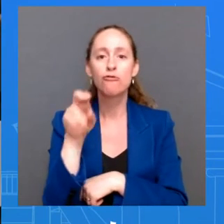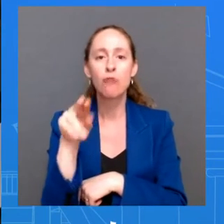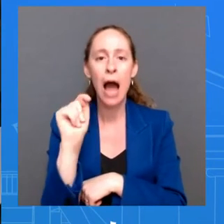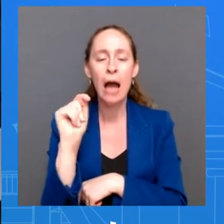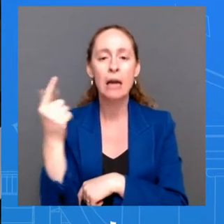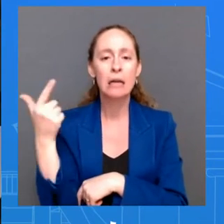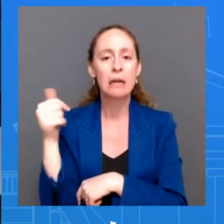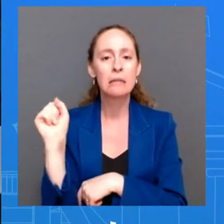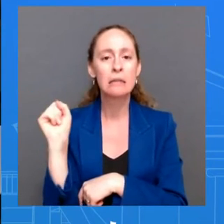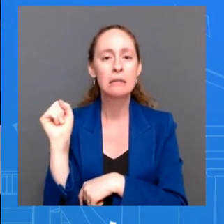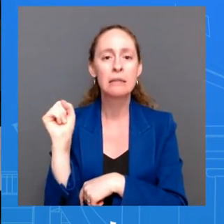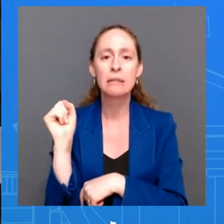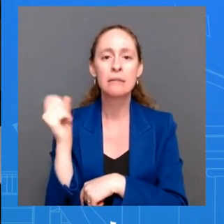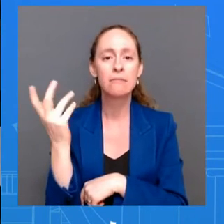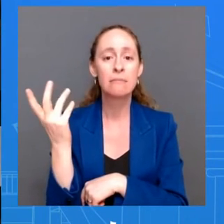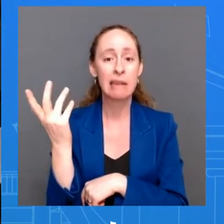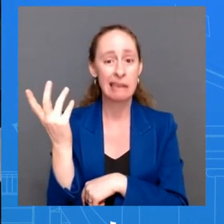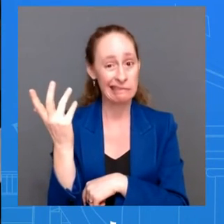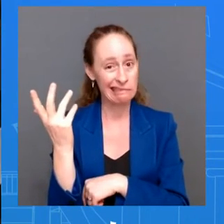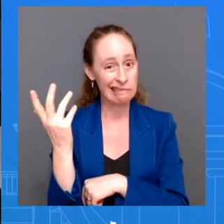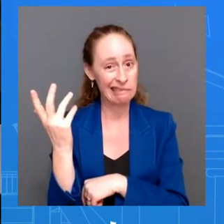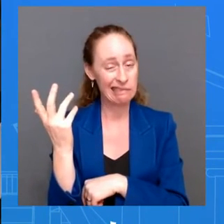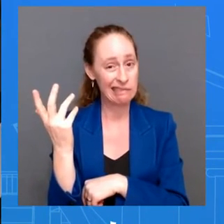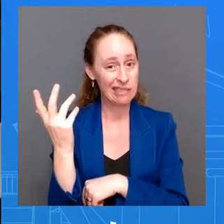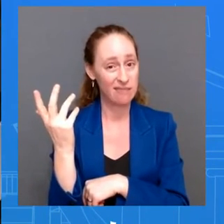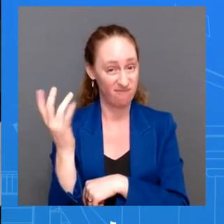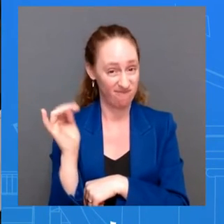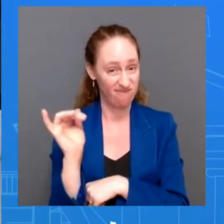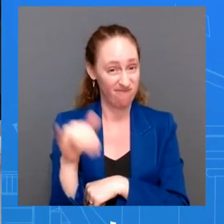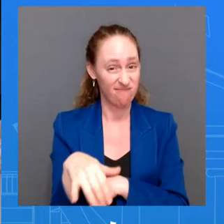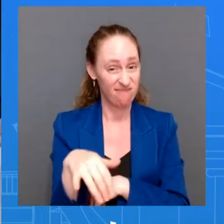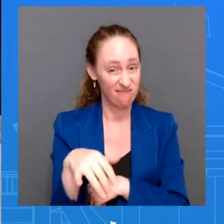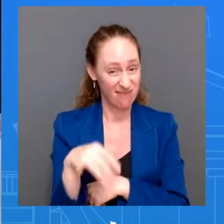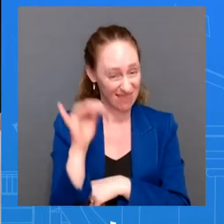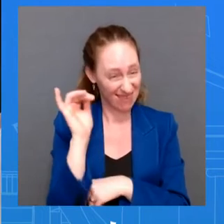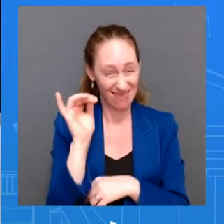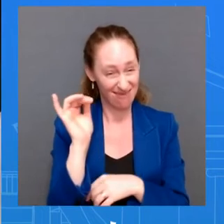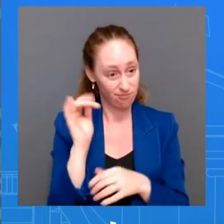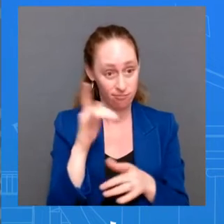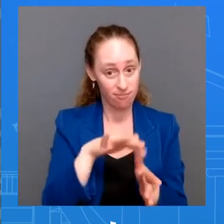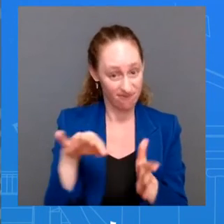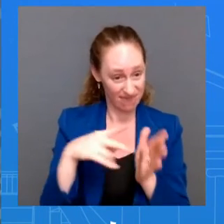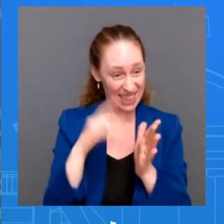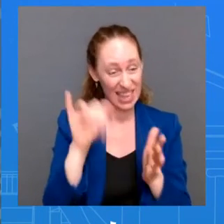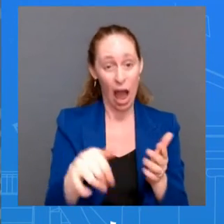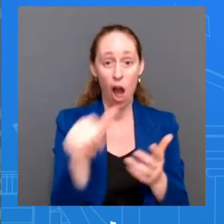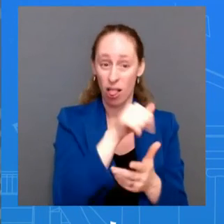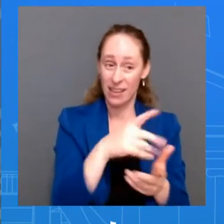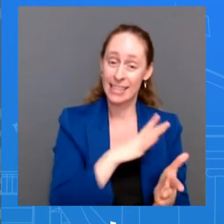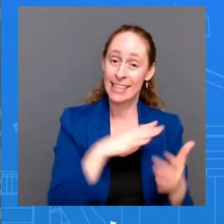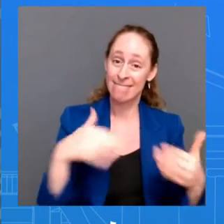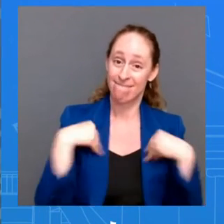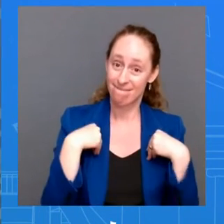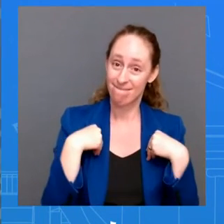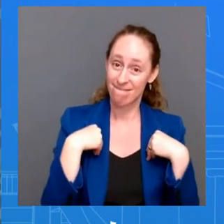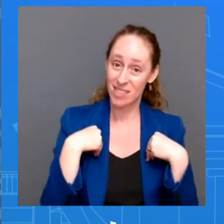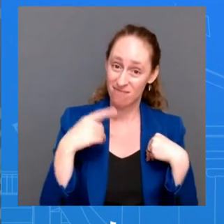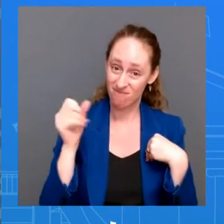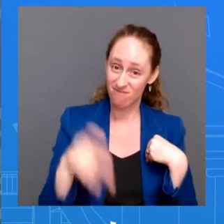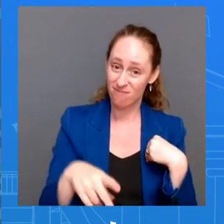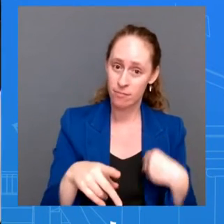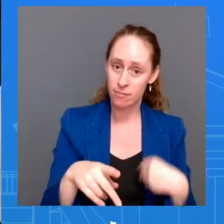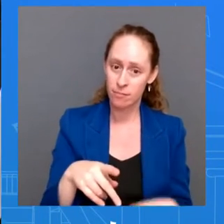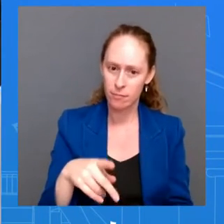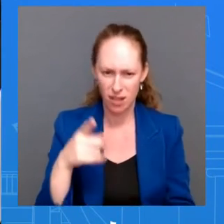he can get legislatively from this Congress when it comes to tackling inflation? You're talking about just in general, or you're talking about? Yeah,